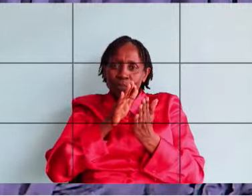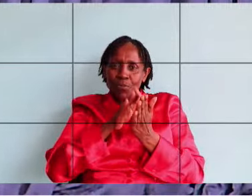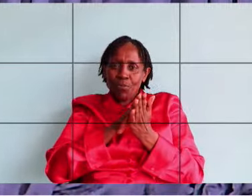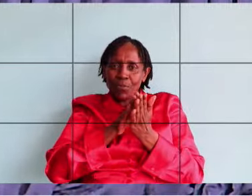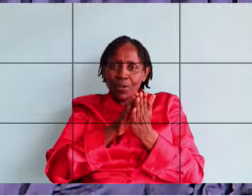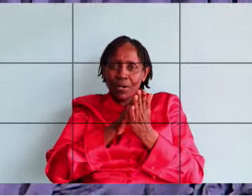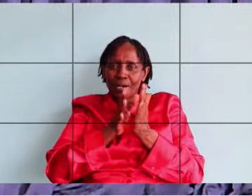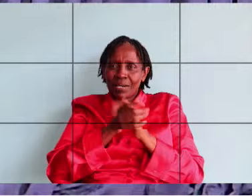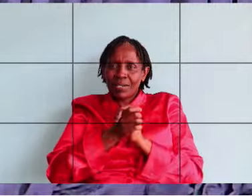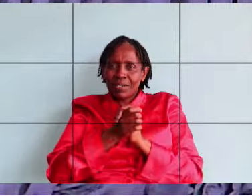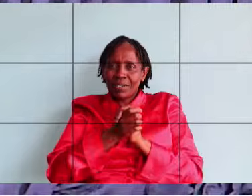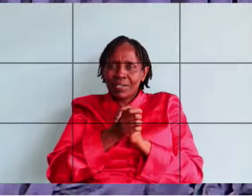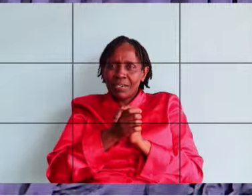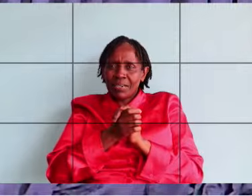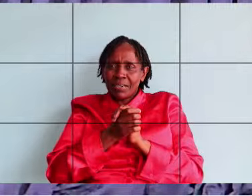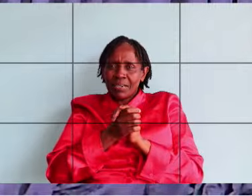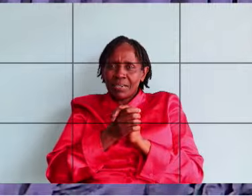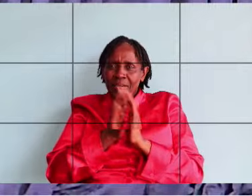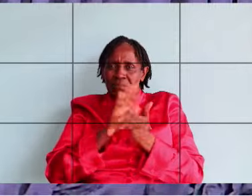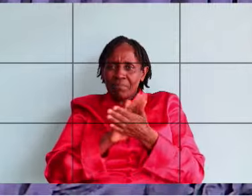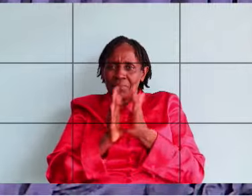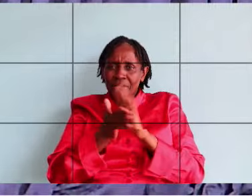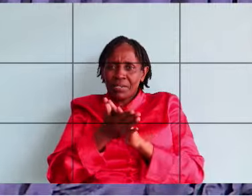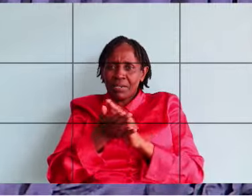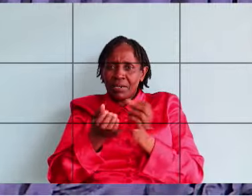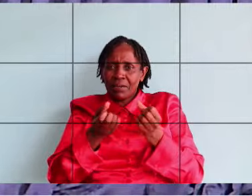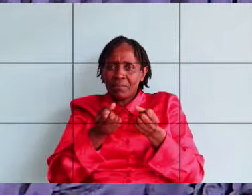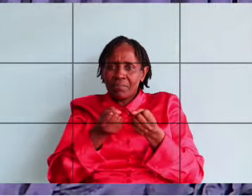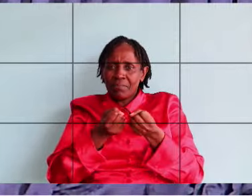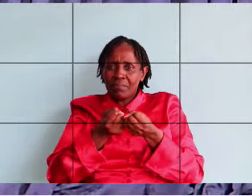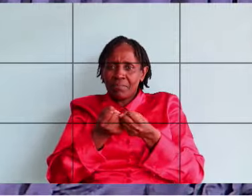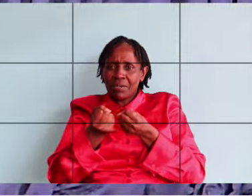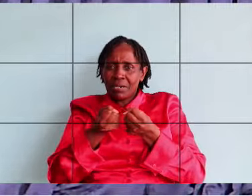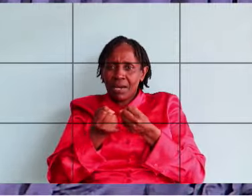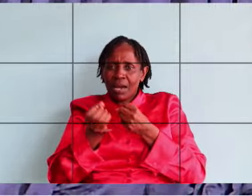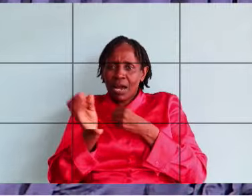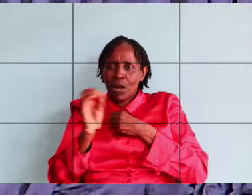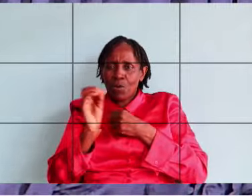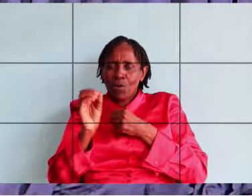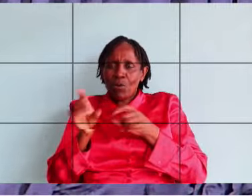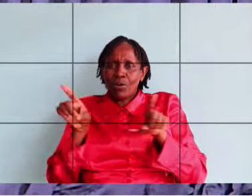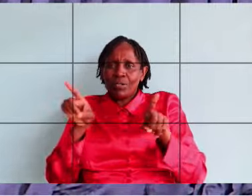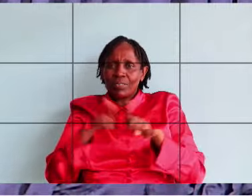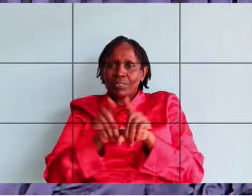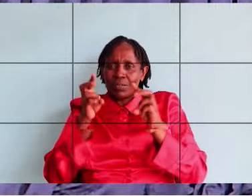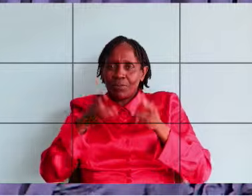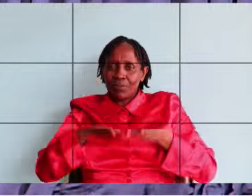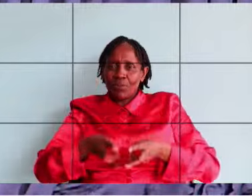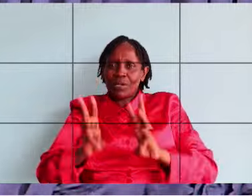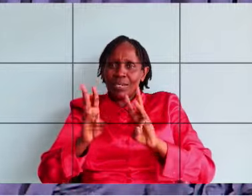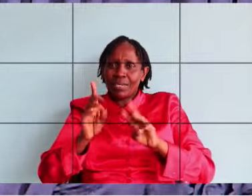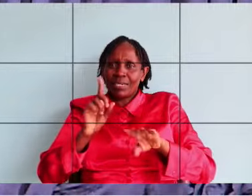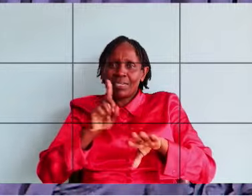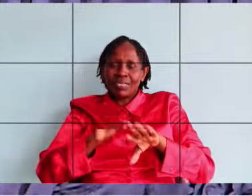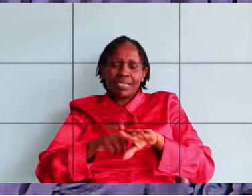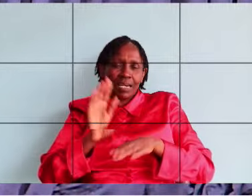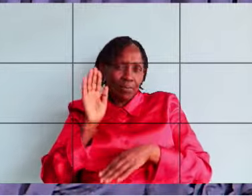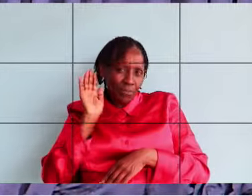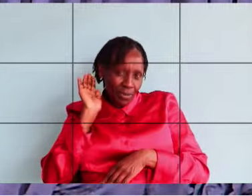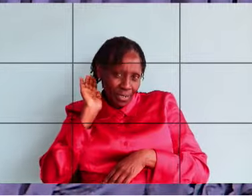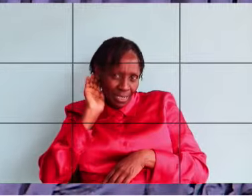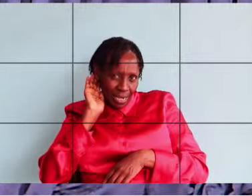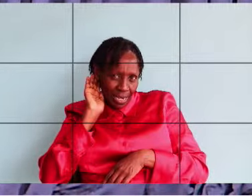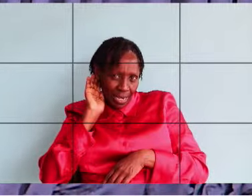make it a car. Isn't it? Yeah. The same way, when we hear the word of God and we do nothing about